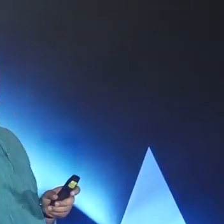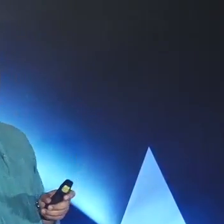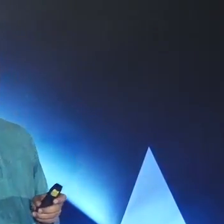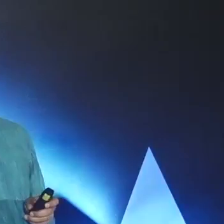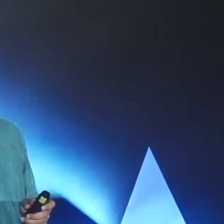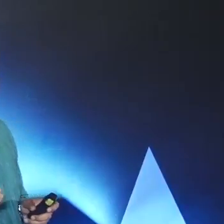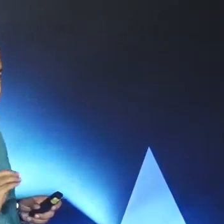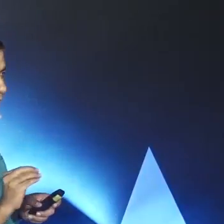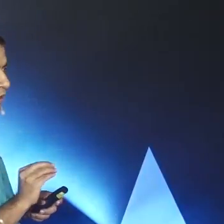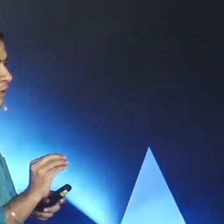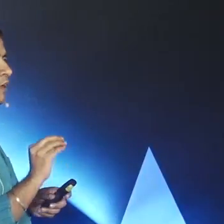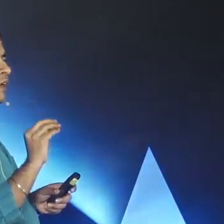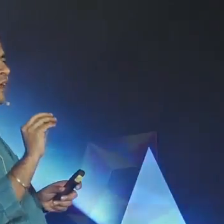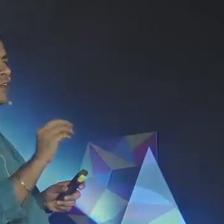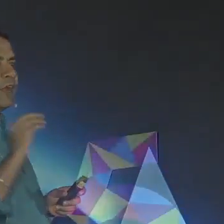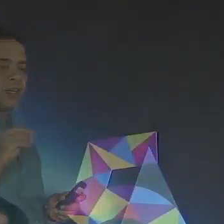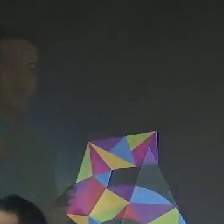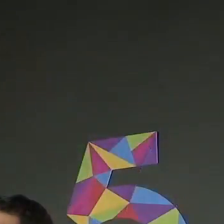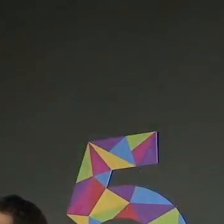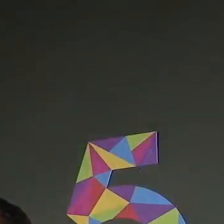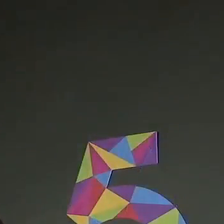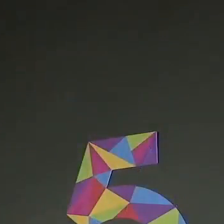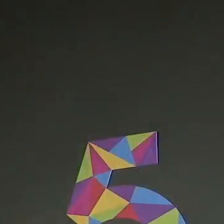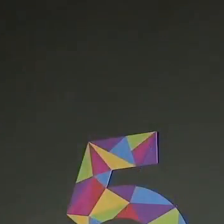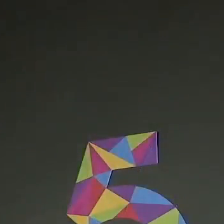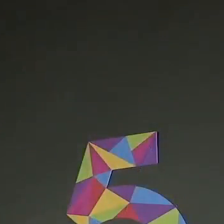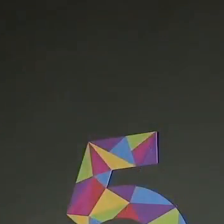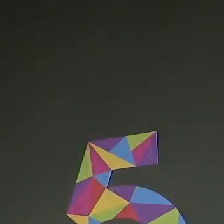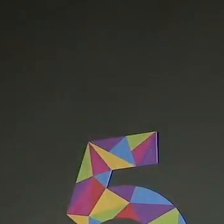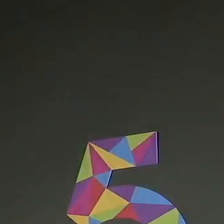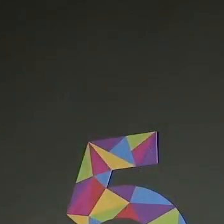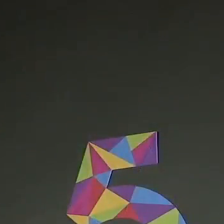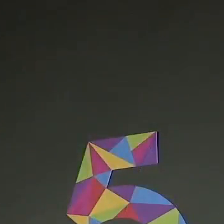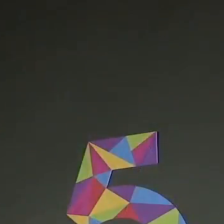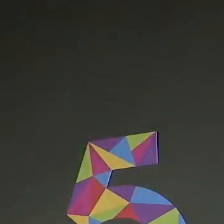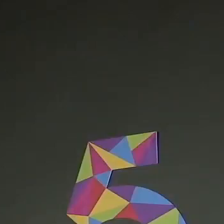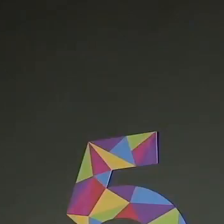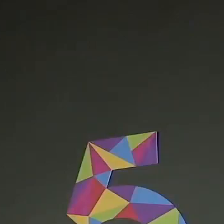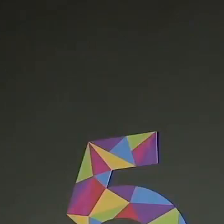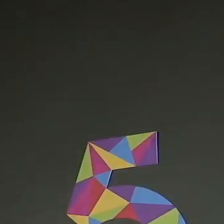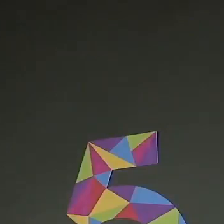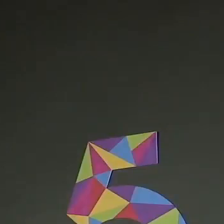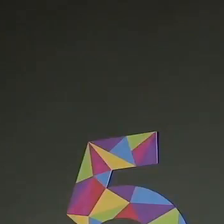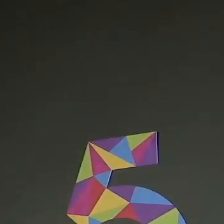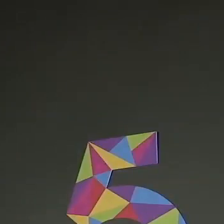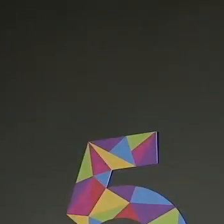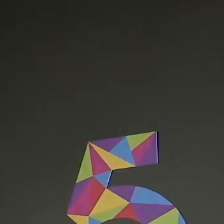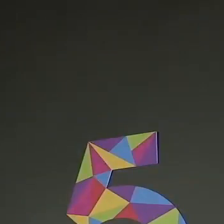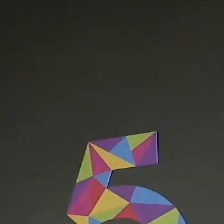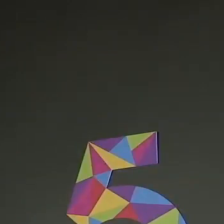Somehow, whatever happened in the name of operation, the fact remains that I remain in pain 24 hours. It is a distorted